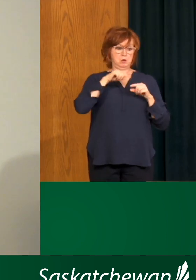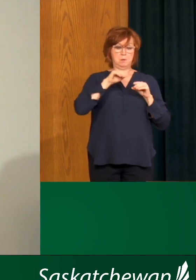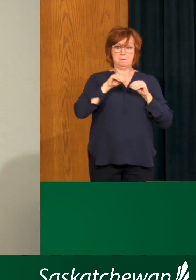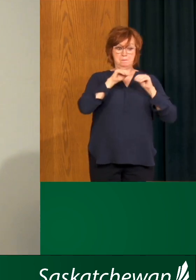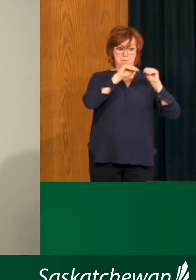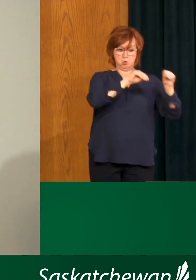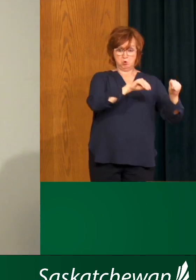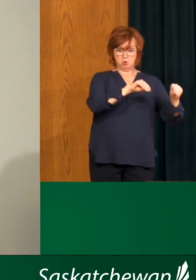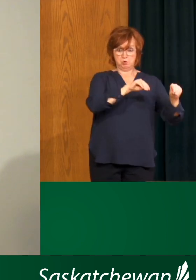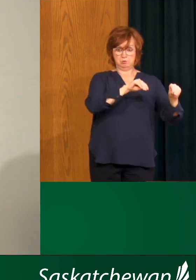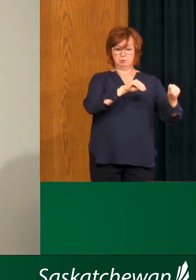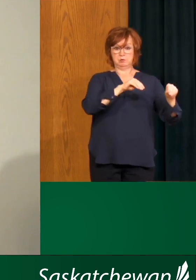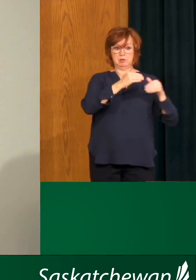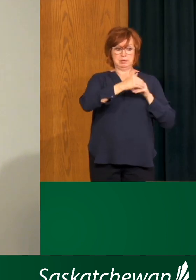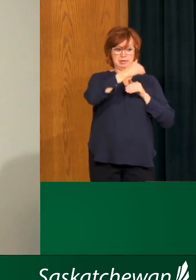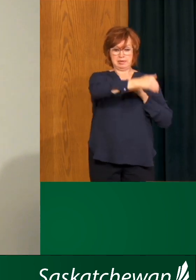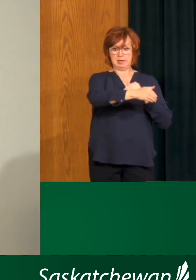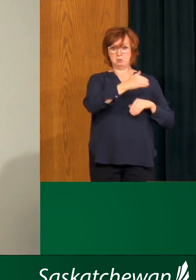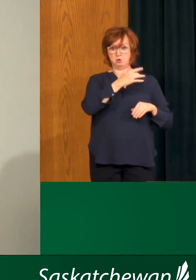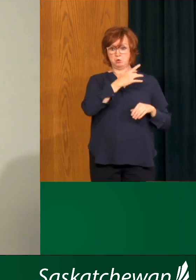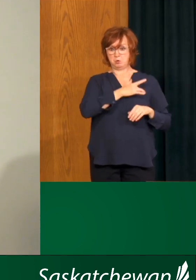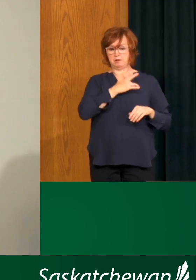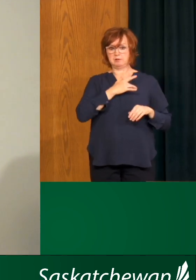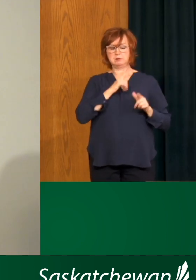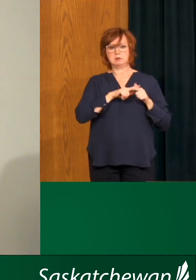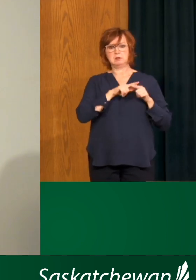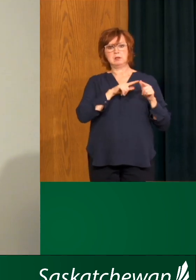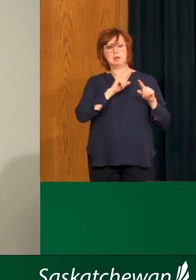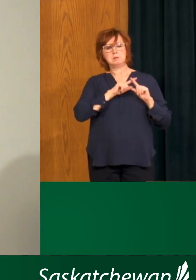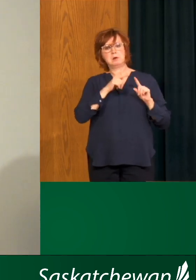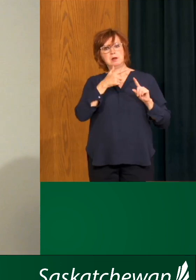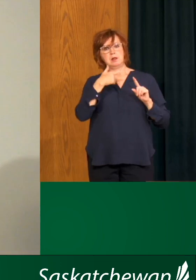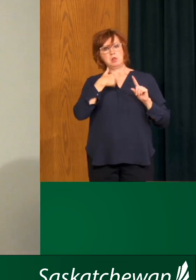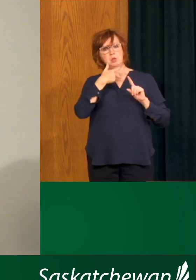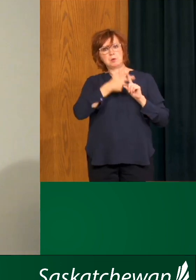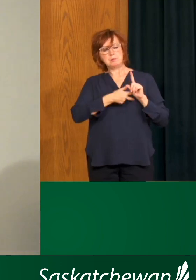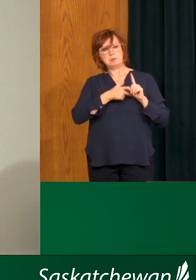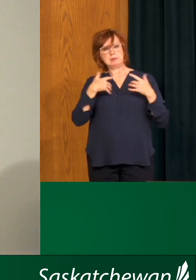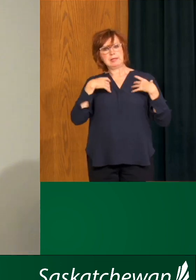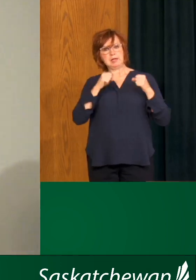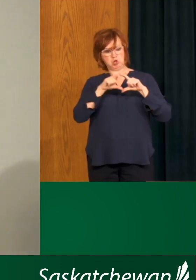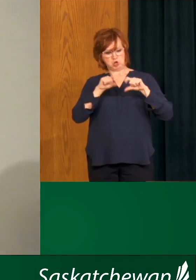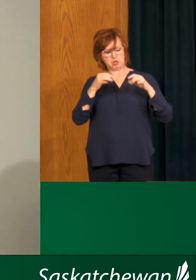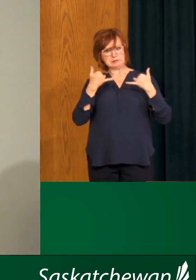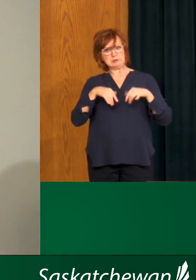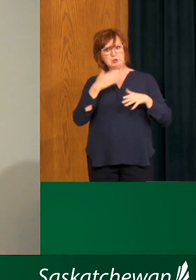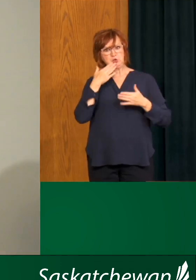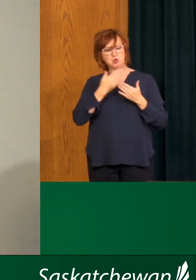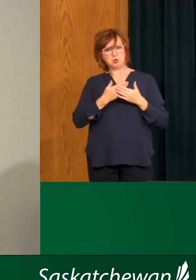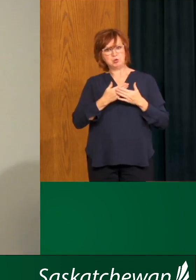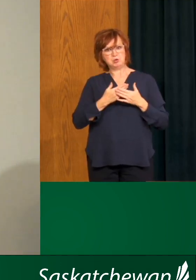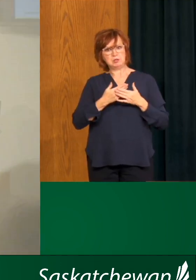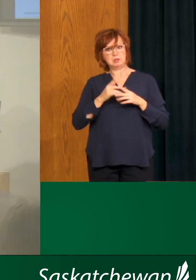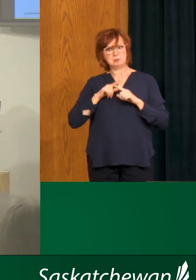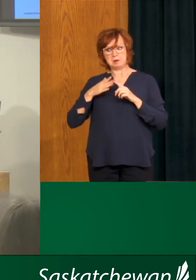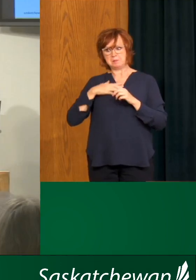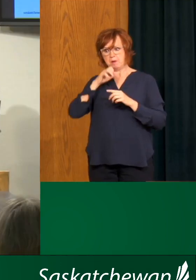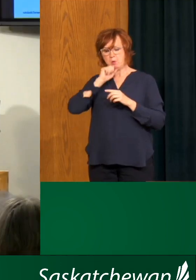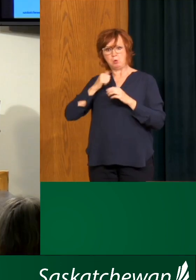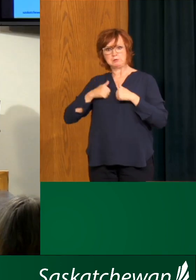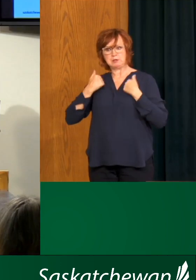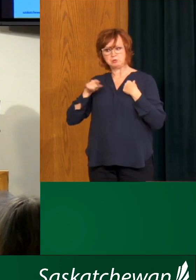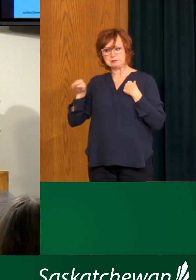So there are a variety of factors why that reconciliation happens. There's I think it's also incumbent on us to